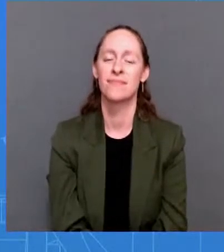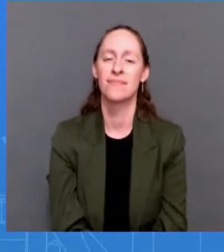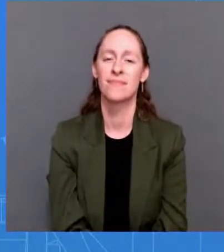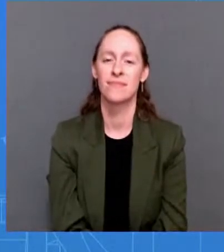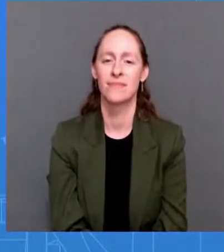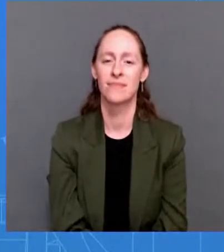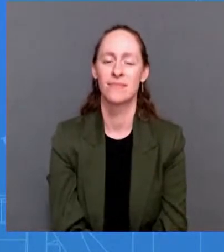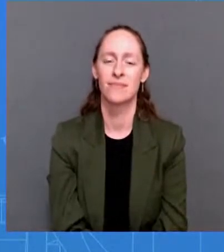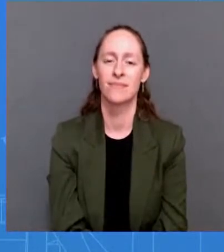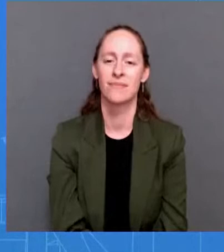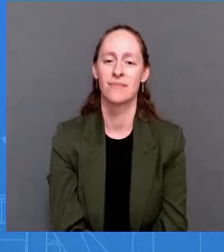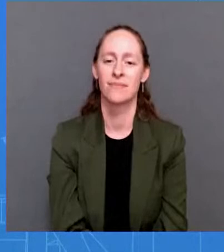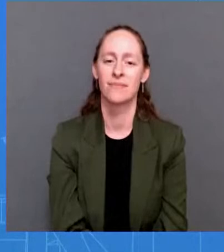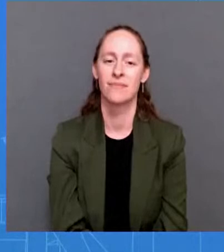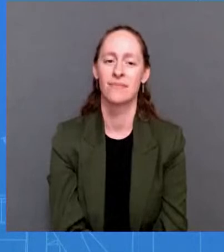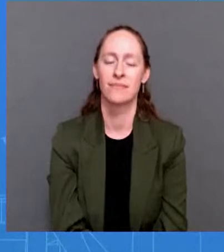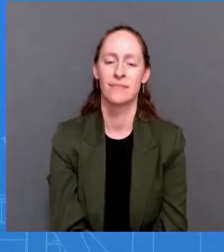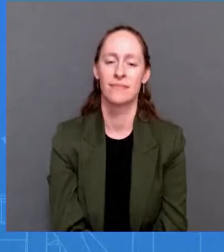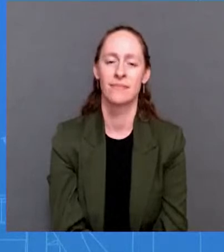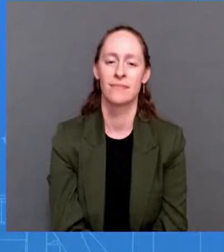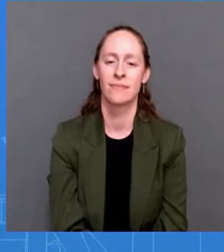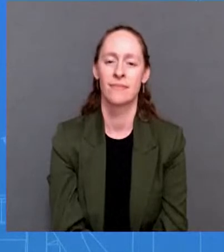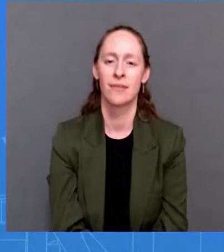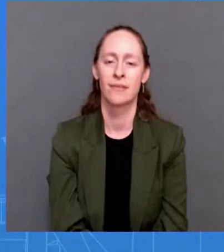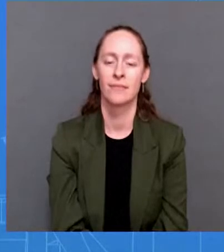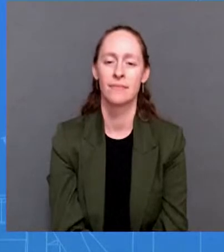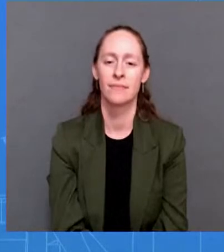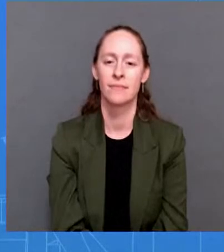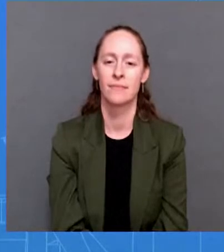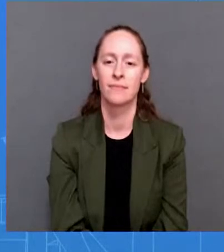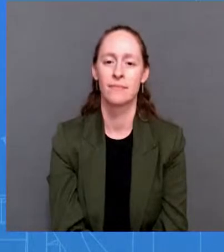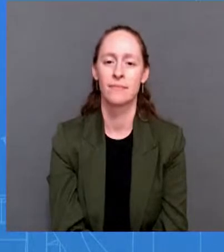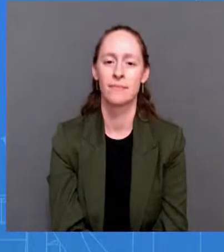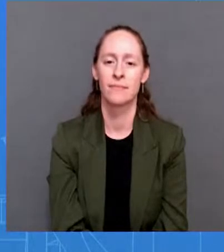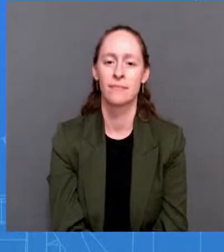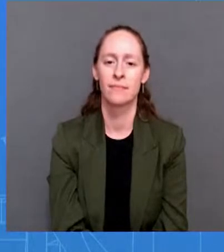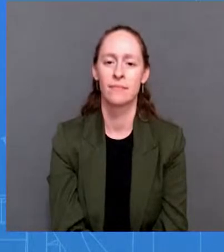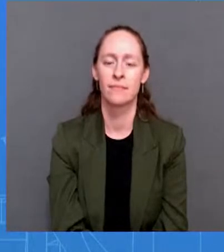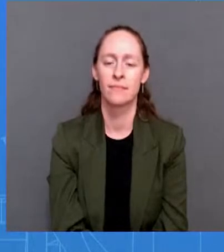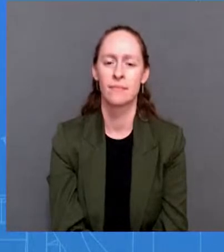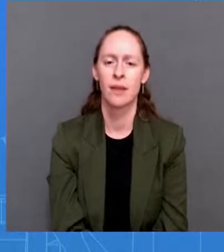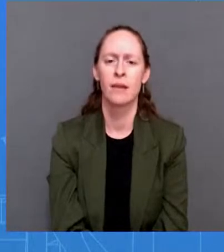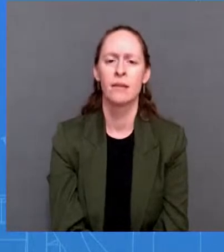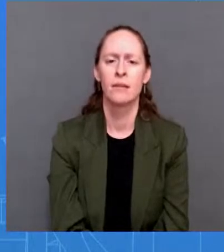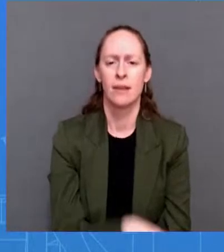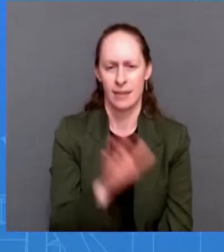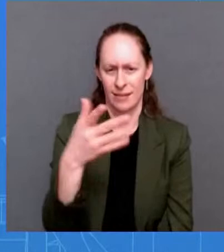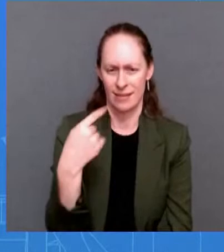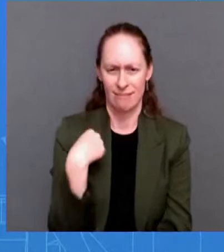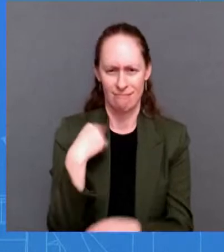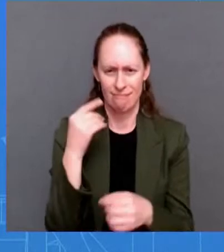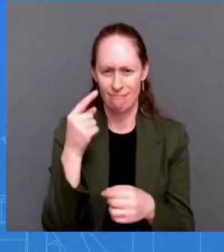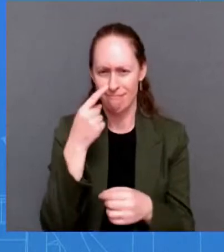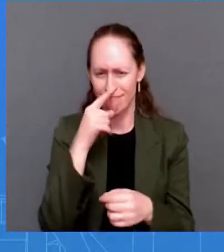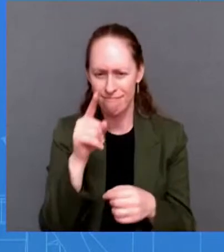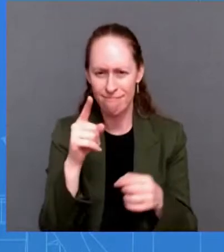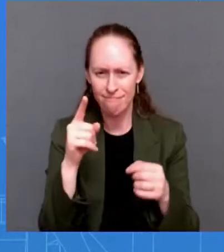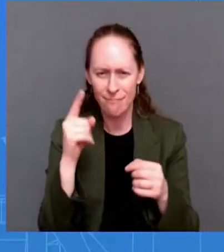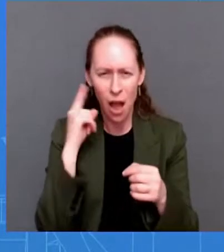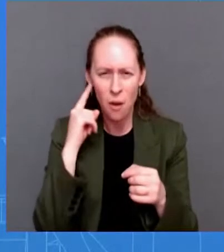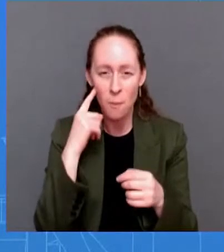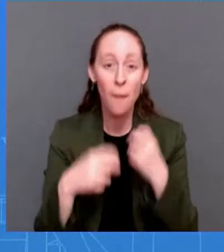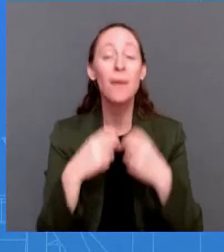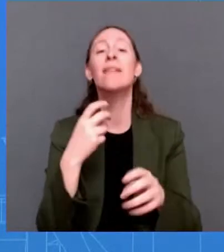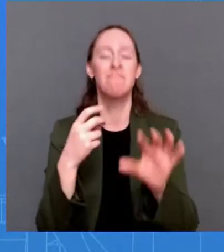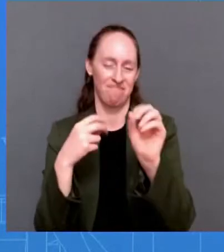From some local official. Ariel, you cut out. If you could restart your question. Can you hear me? Yeah, now we hear you. Go ahead. Great.